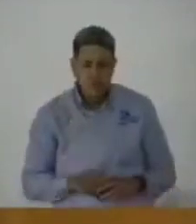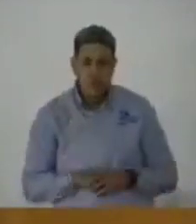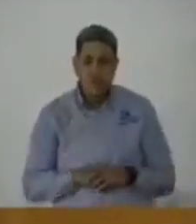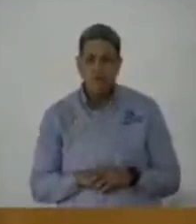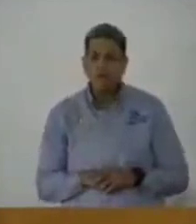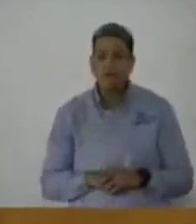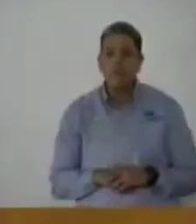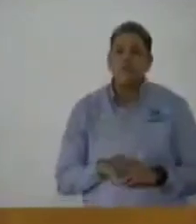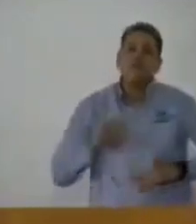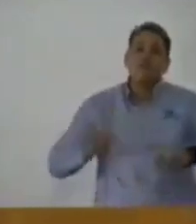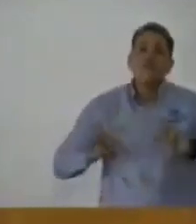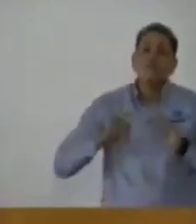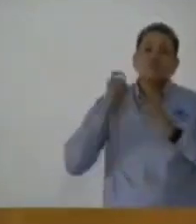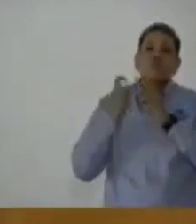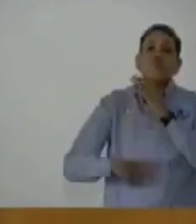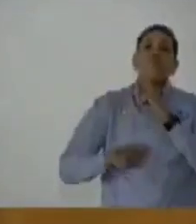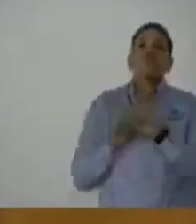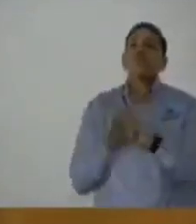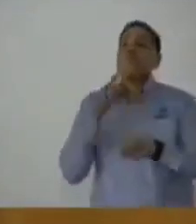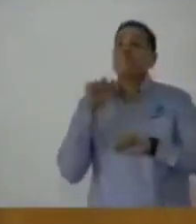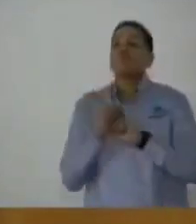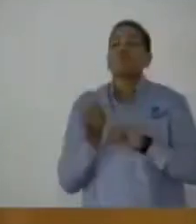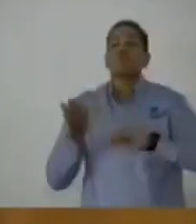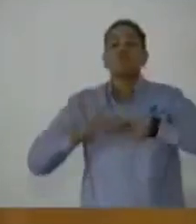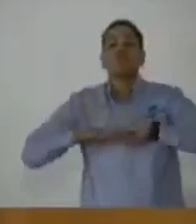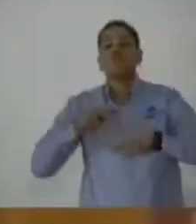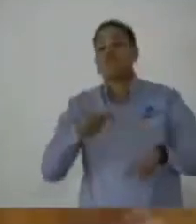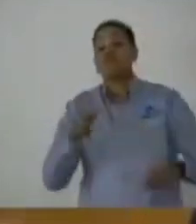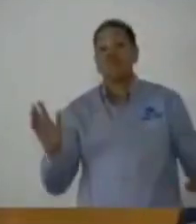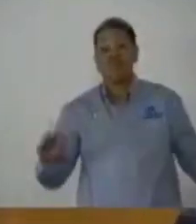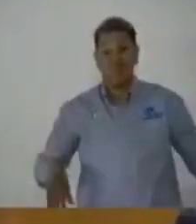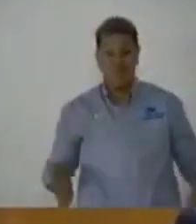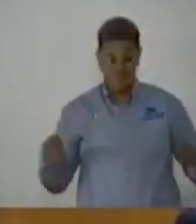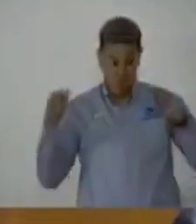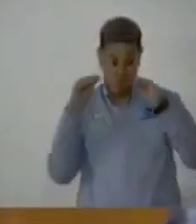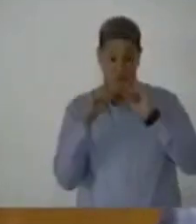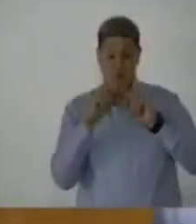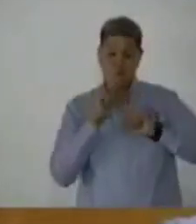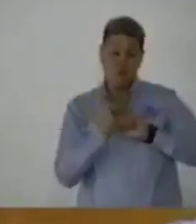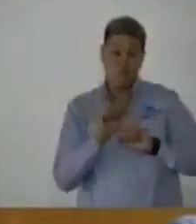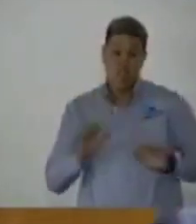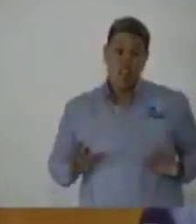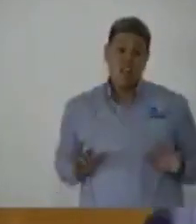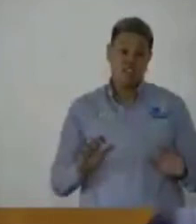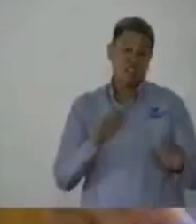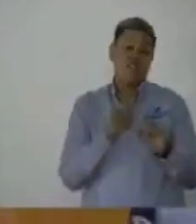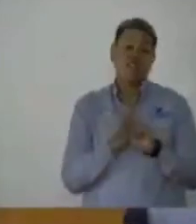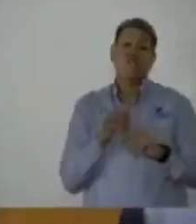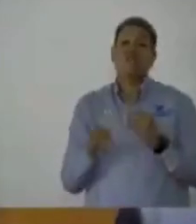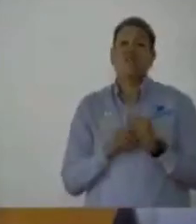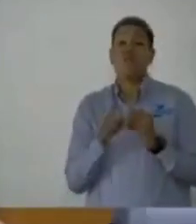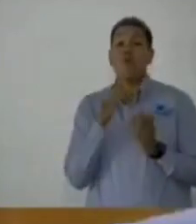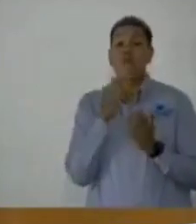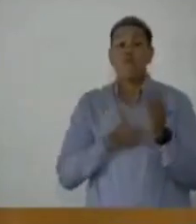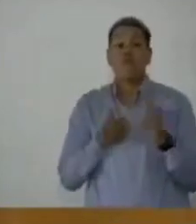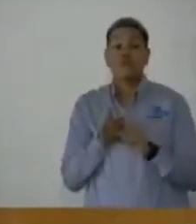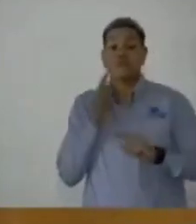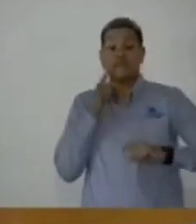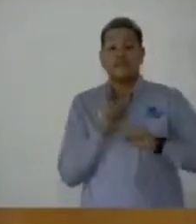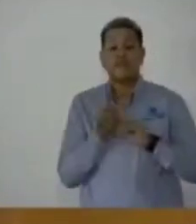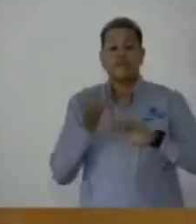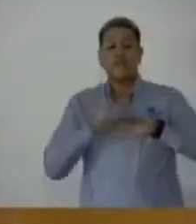And the people's cost has increased. Now, there has been more activity, and that's one portion of the